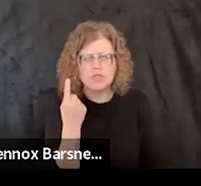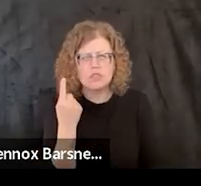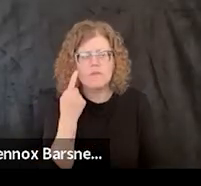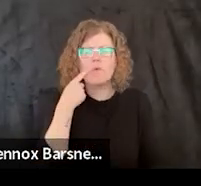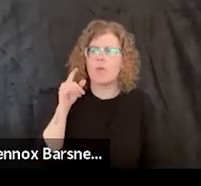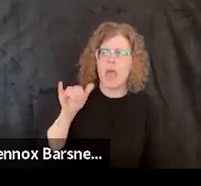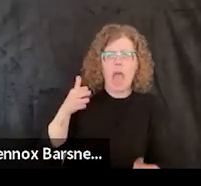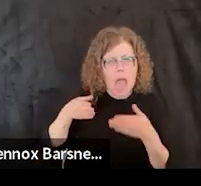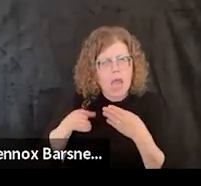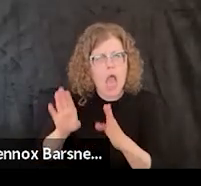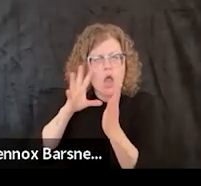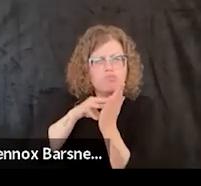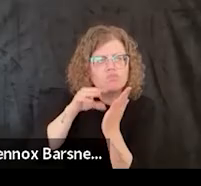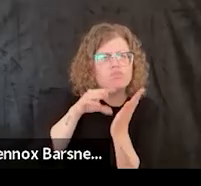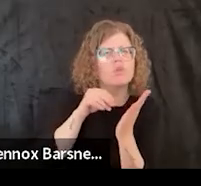in owning?